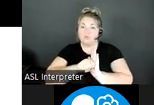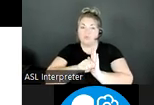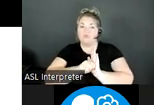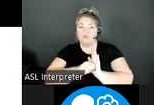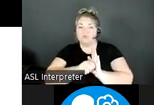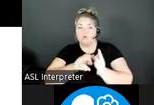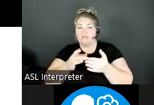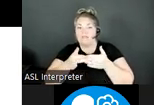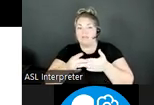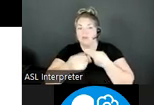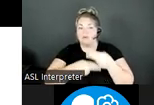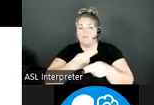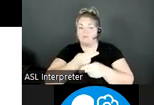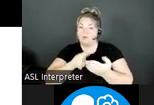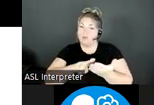provisions.